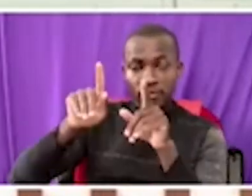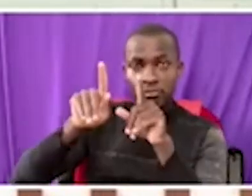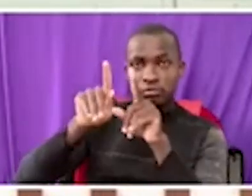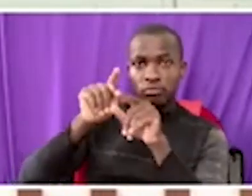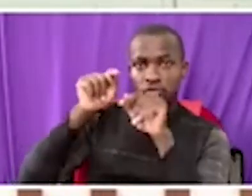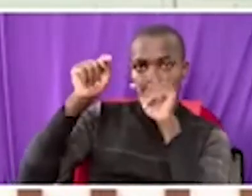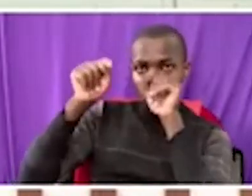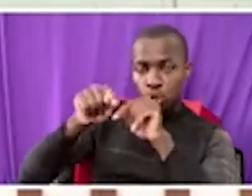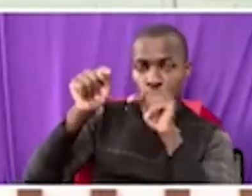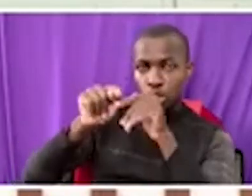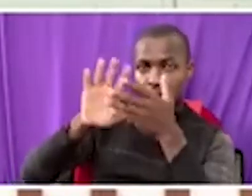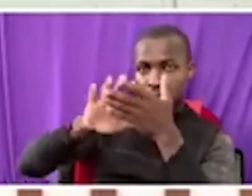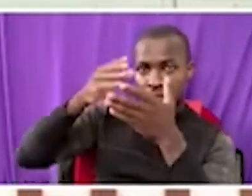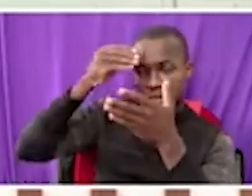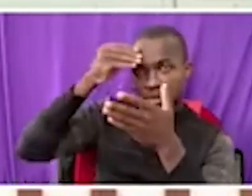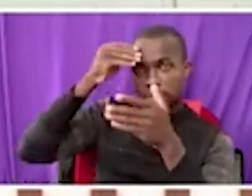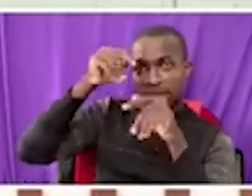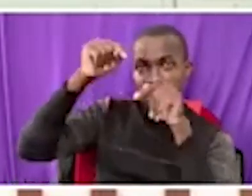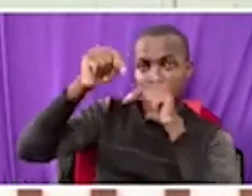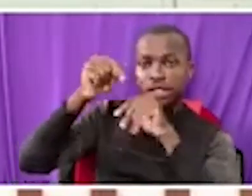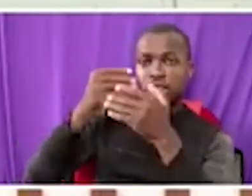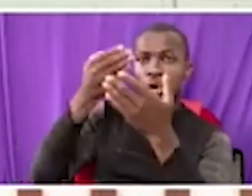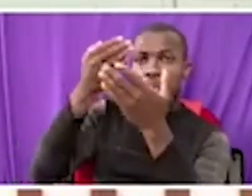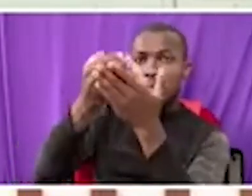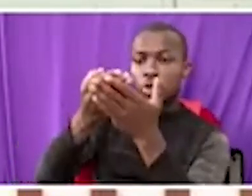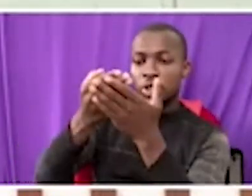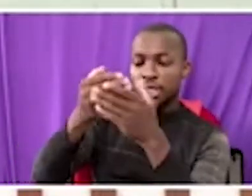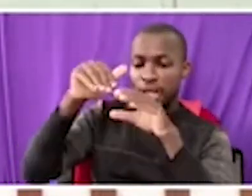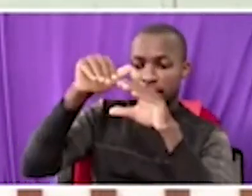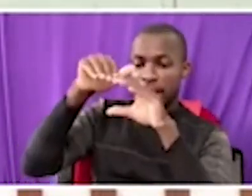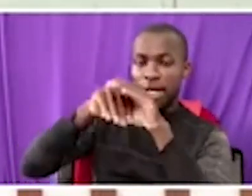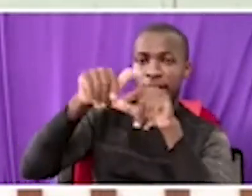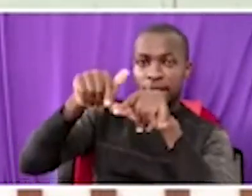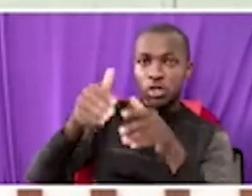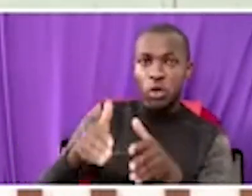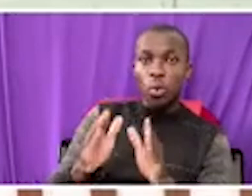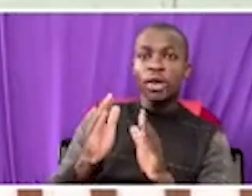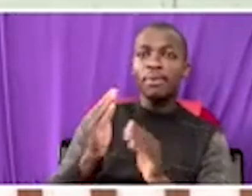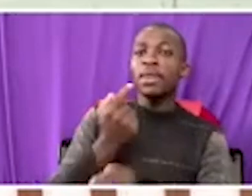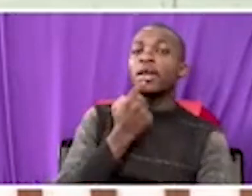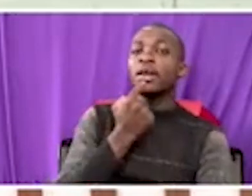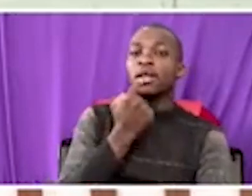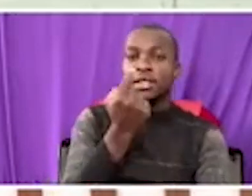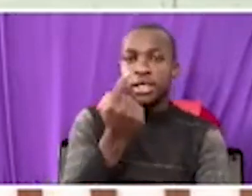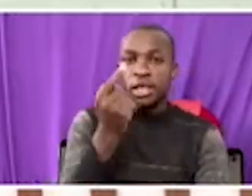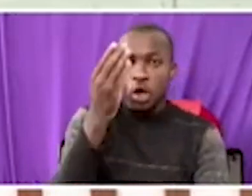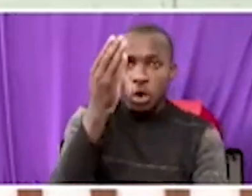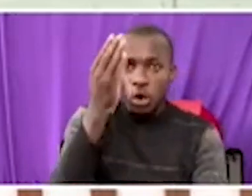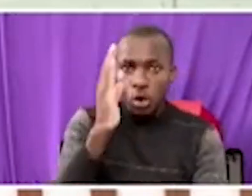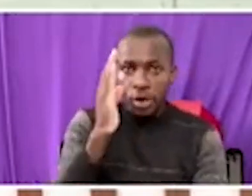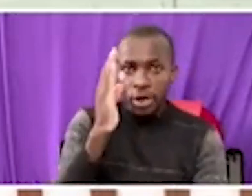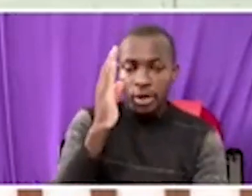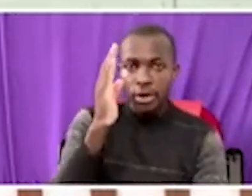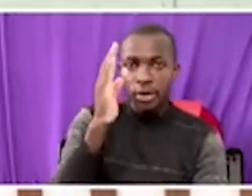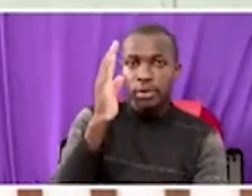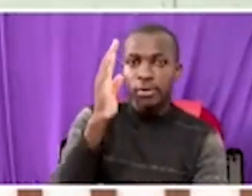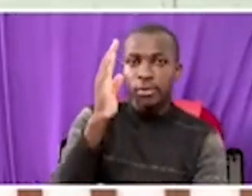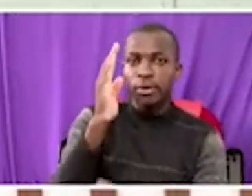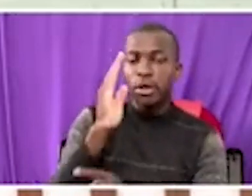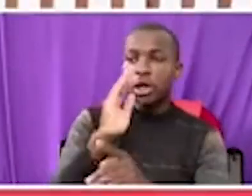the Oxford Don, that put it this way. He said, God whispers to